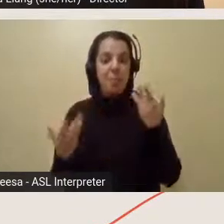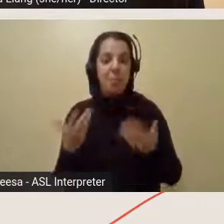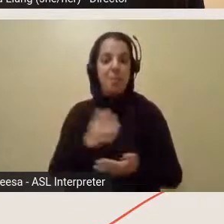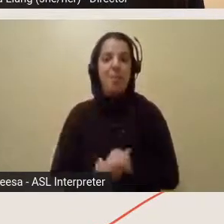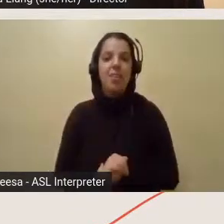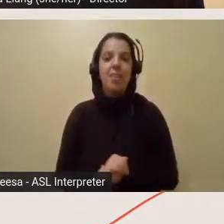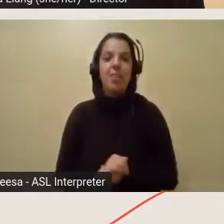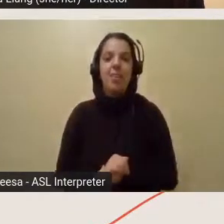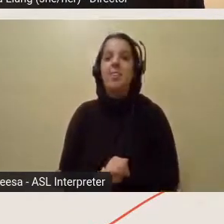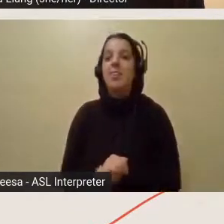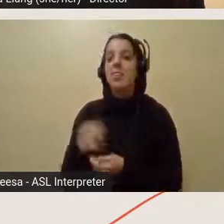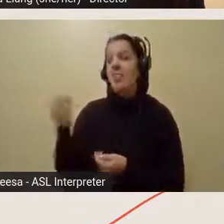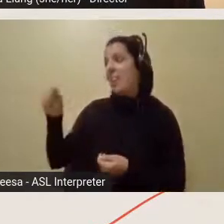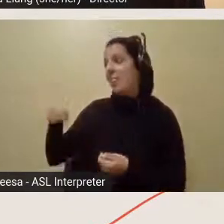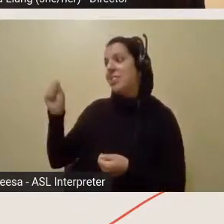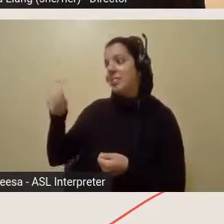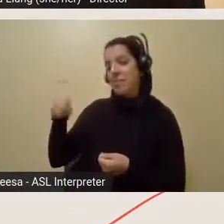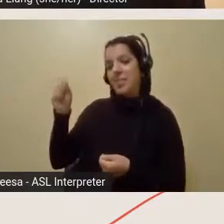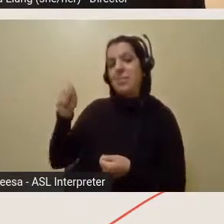Yes.